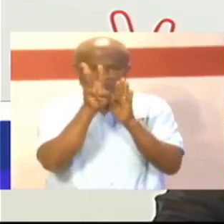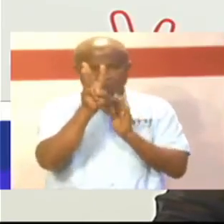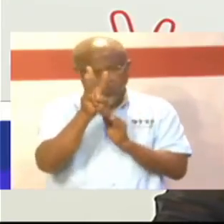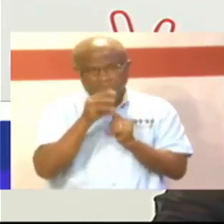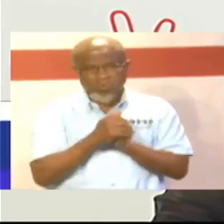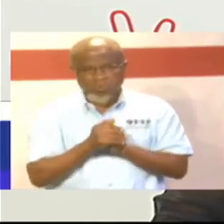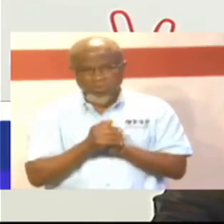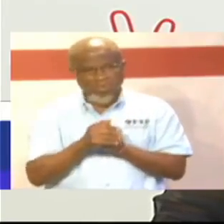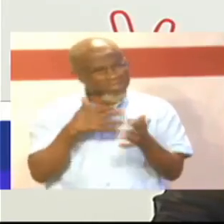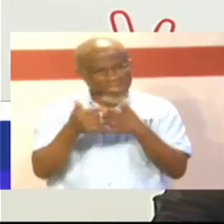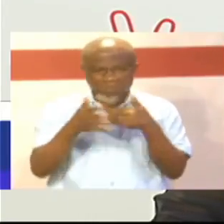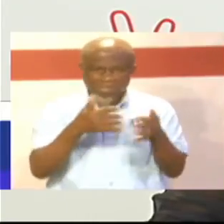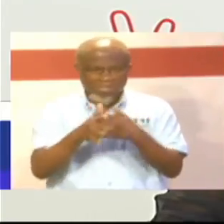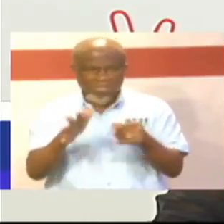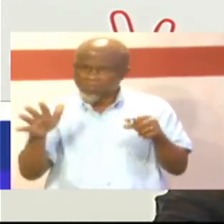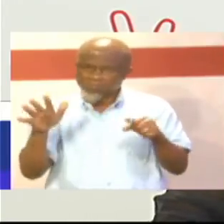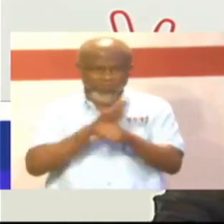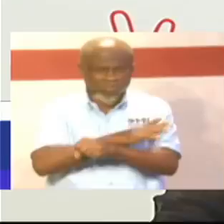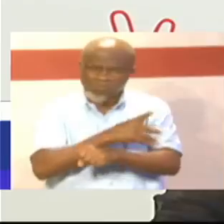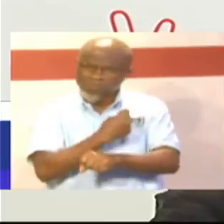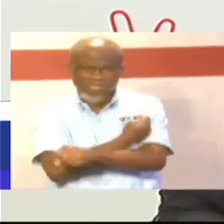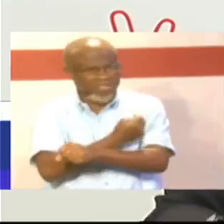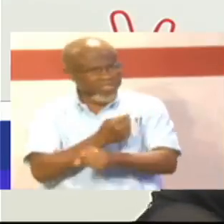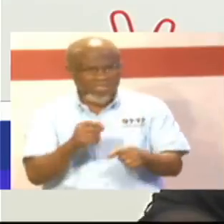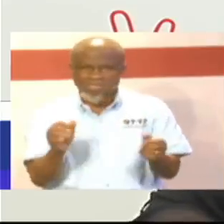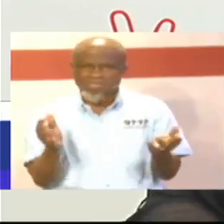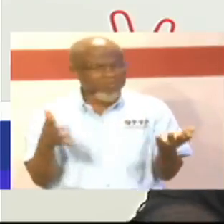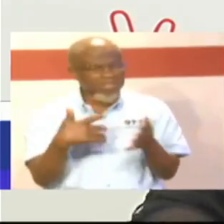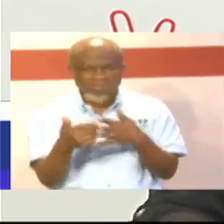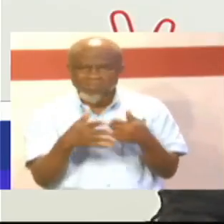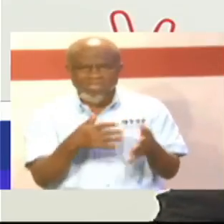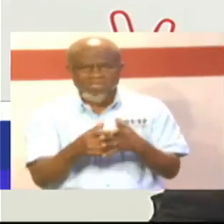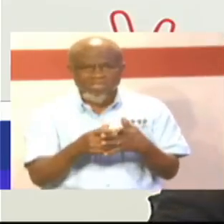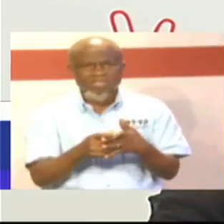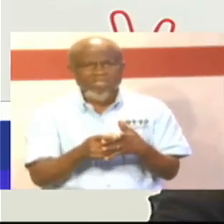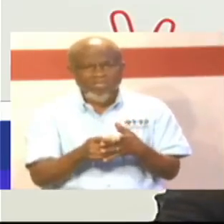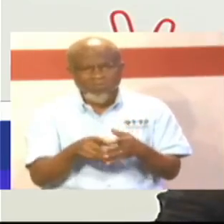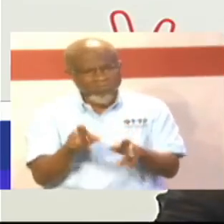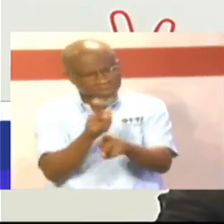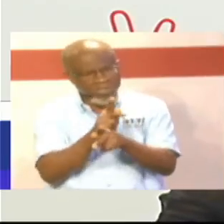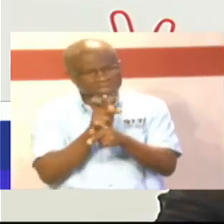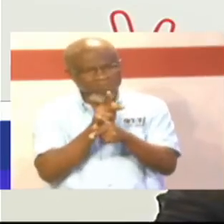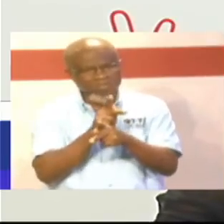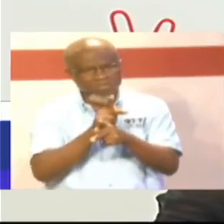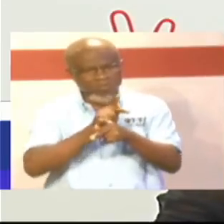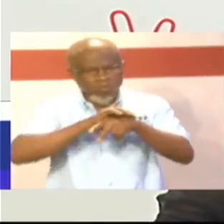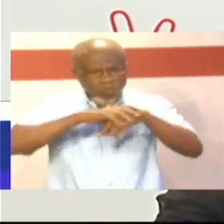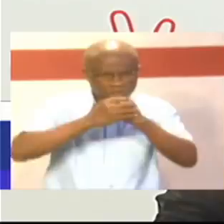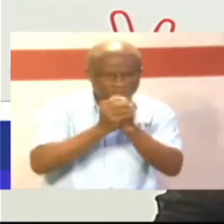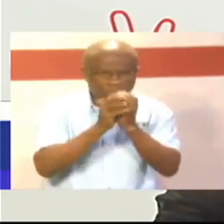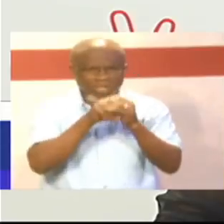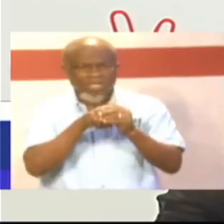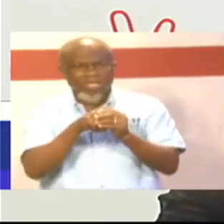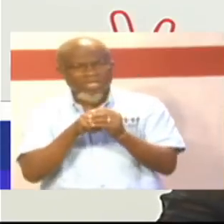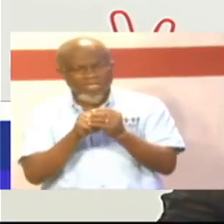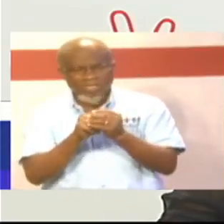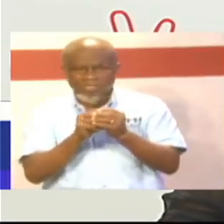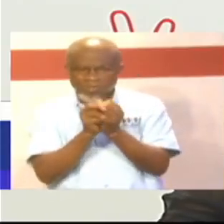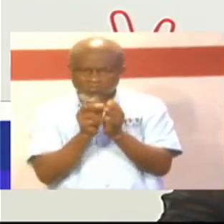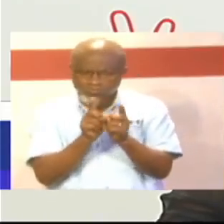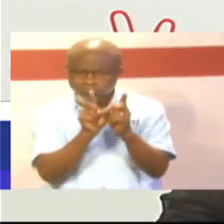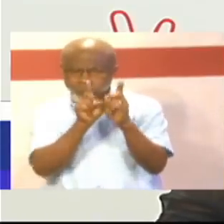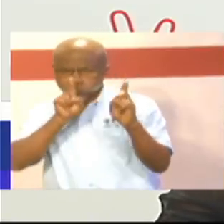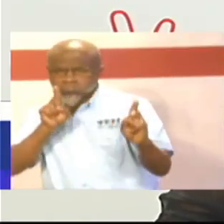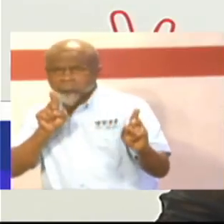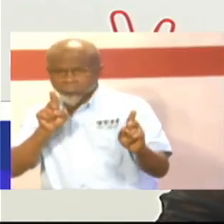fully vaccinated. Let's wear our masks, let's wash our hands, and let's watch our distance. And please exercise caution with respect